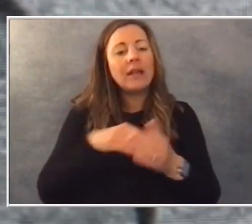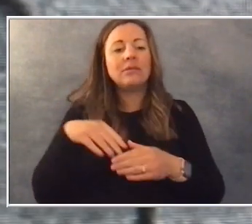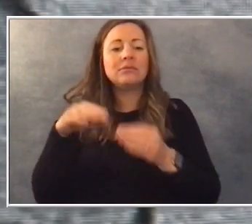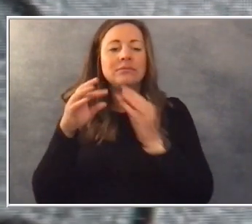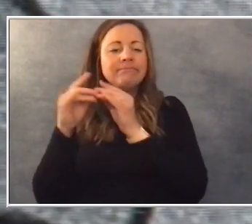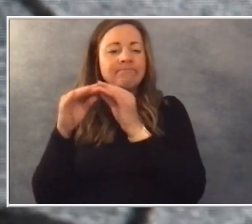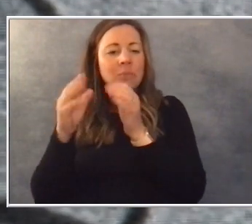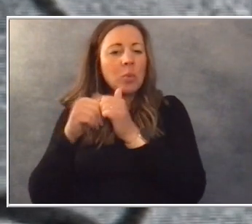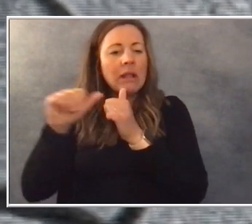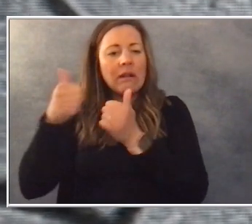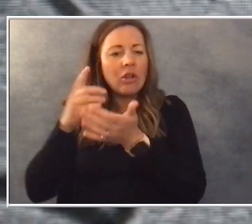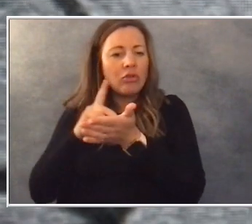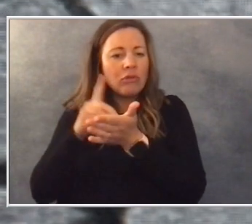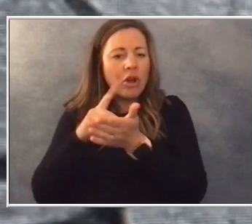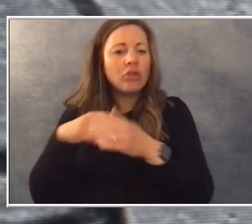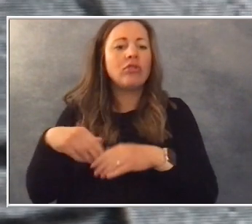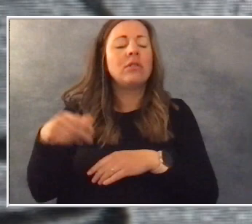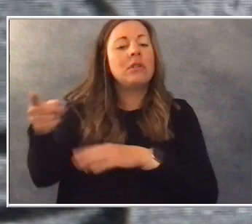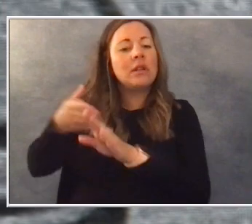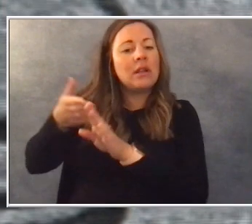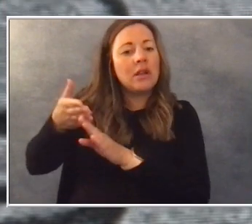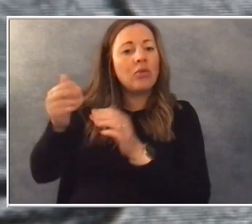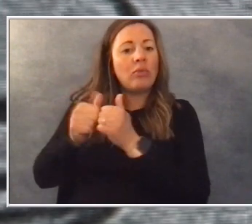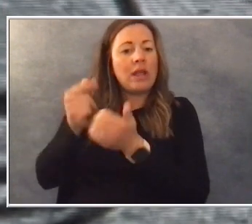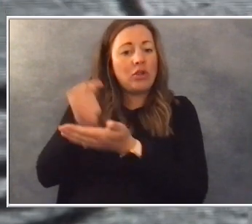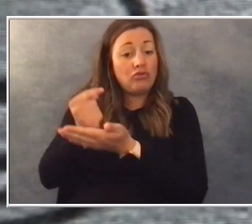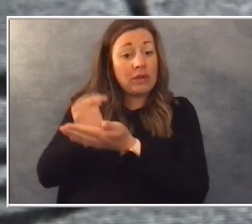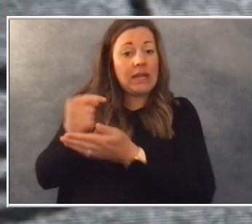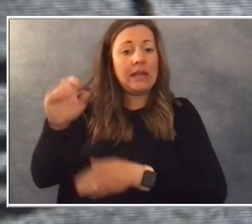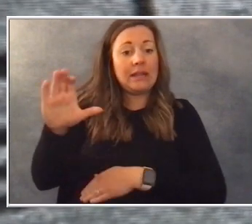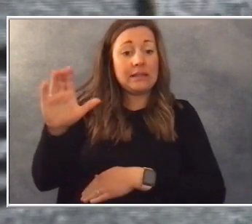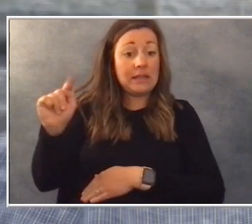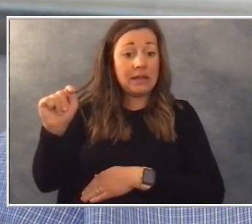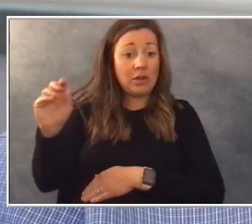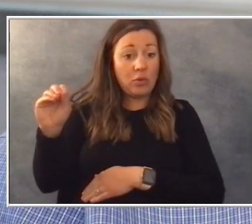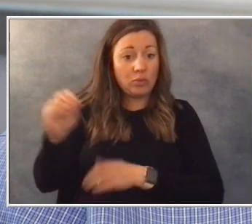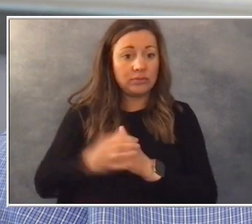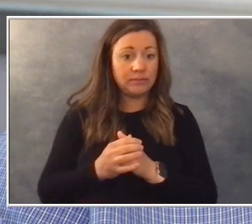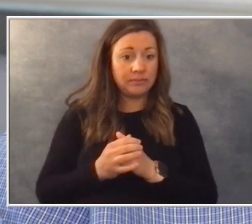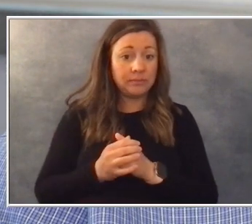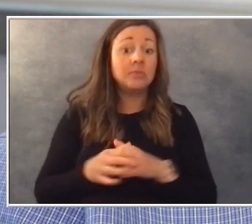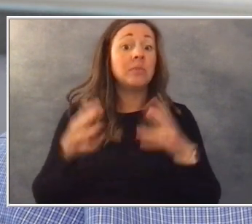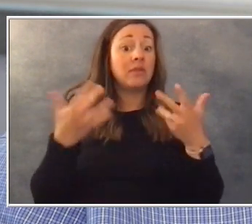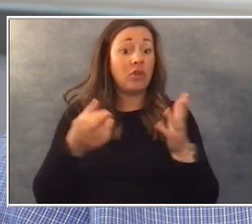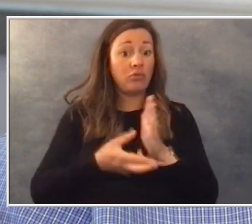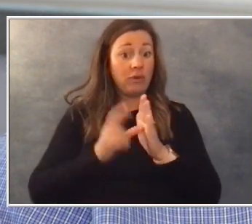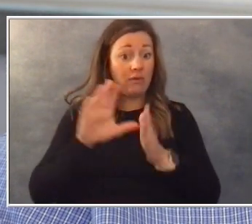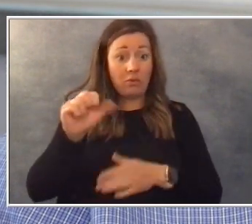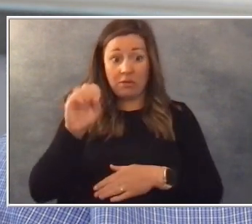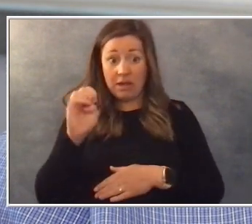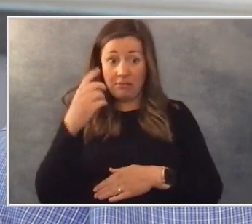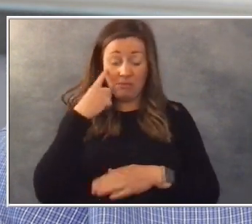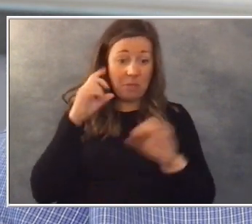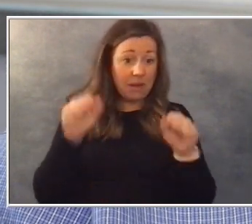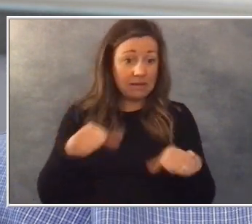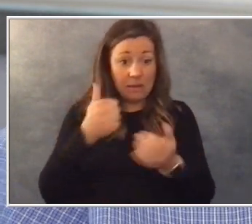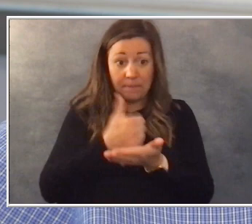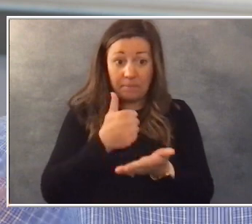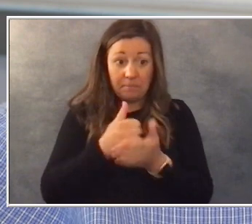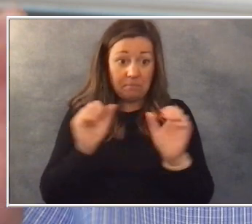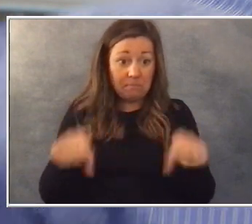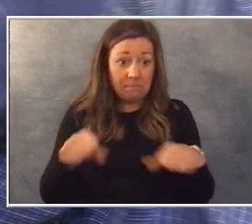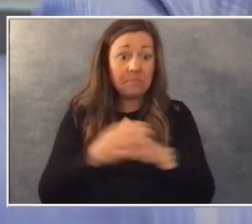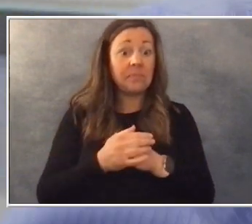who happens to specialize in treating CTOs. He reviewed your case and he thinks he can help. So I was,